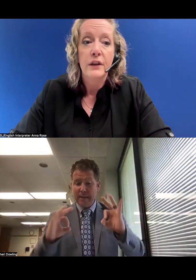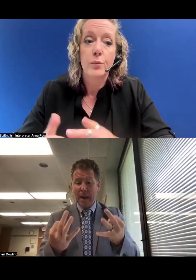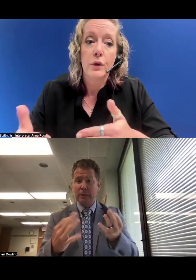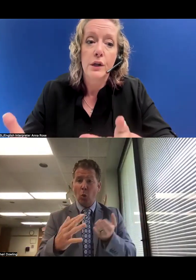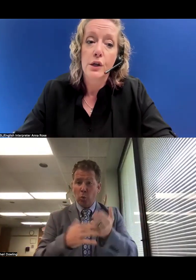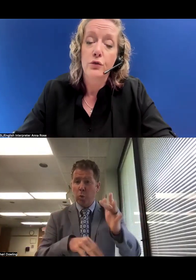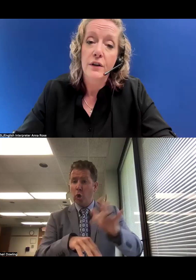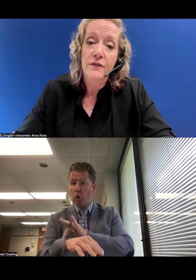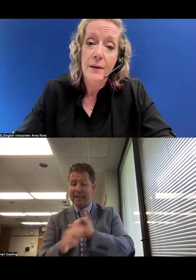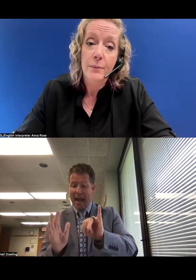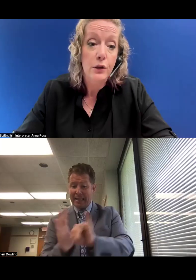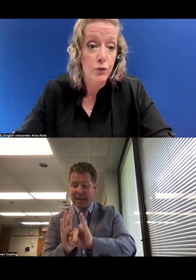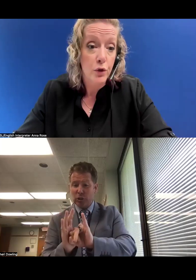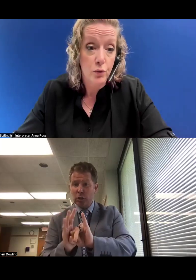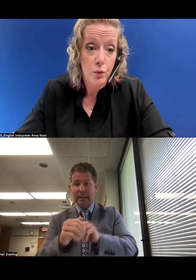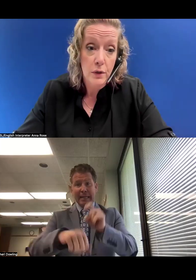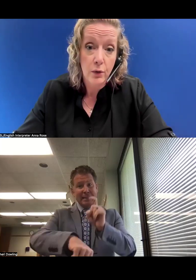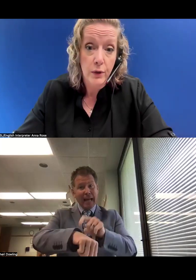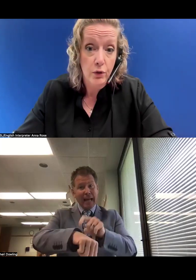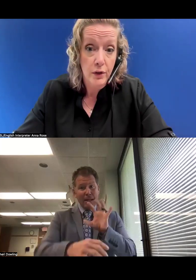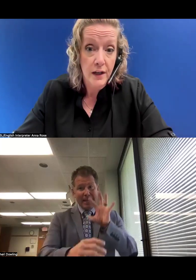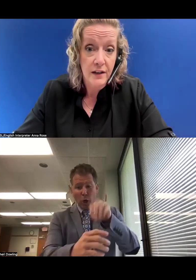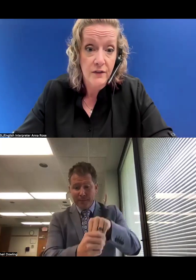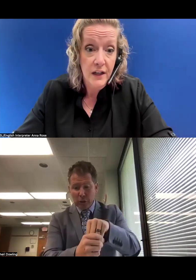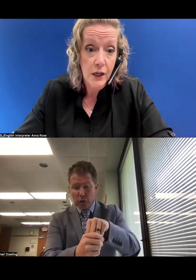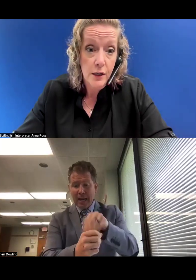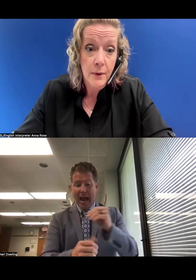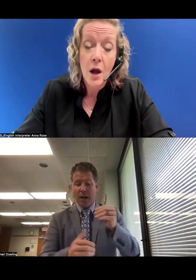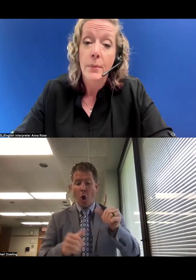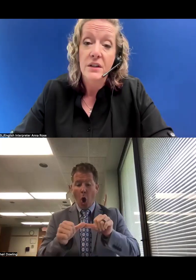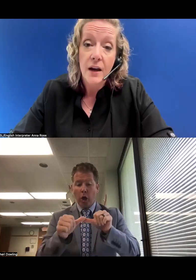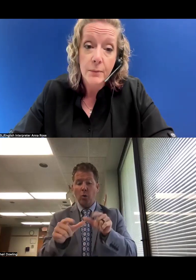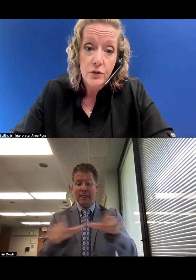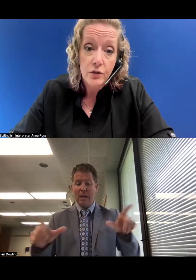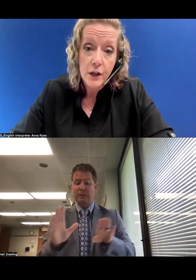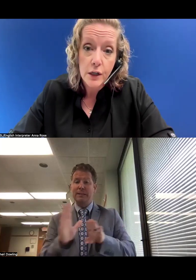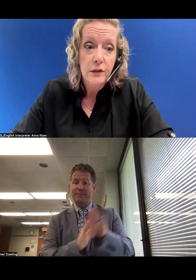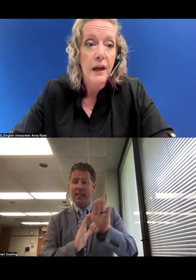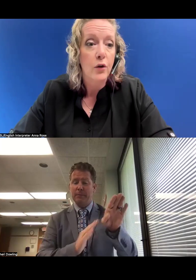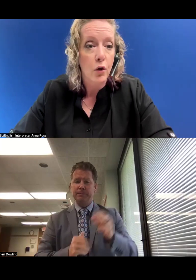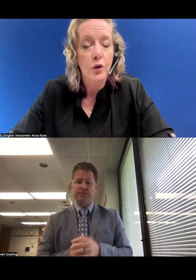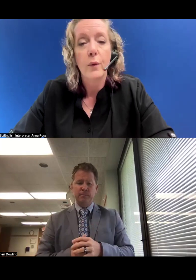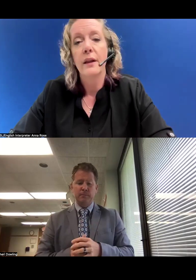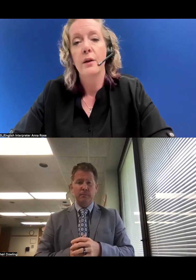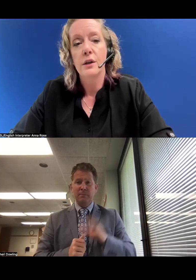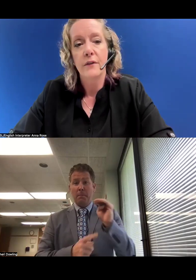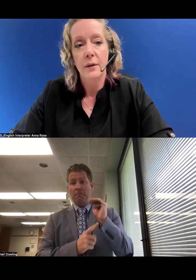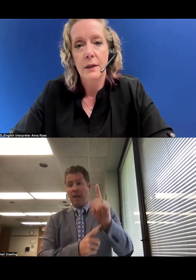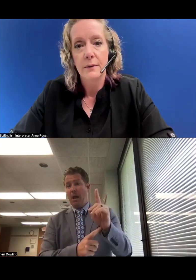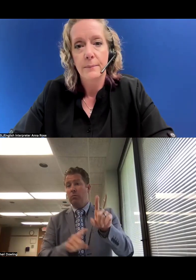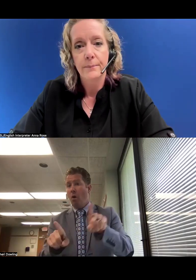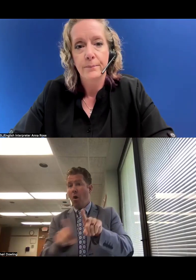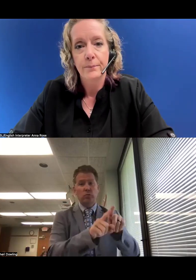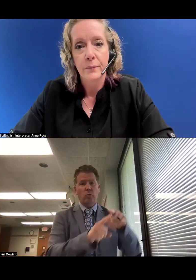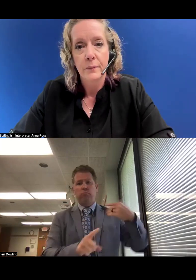that supports children and families through not only early identification, but timely interventions and ongoing language